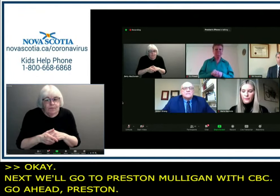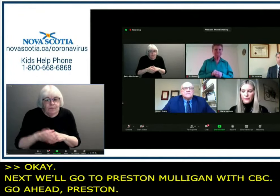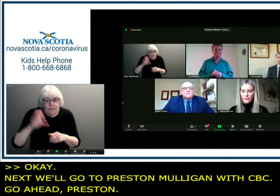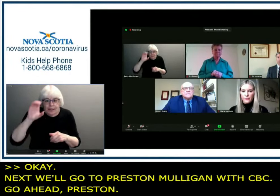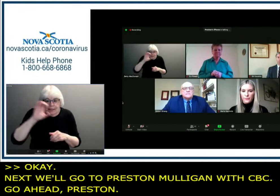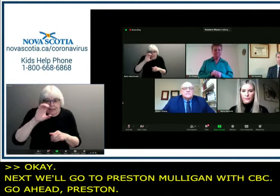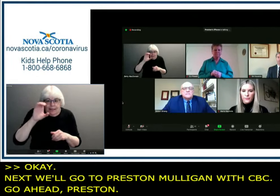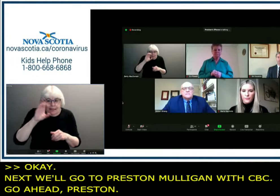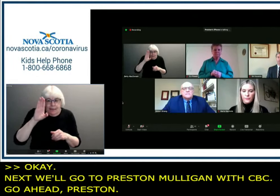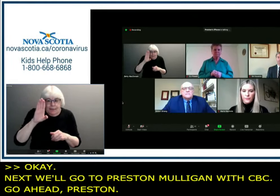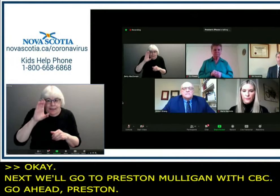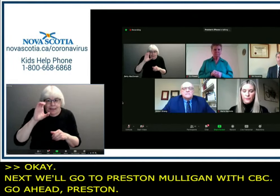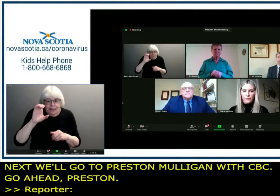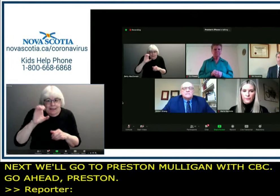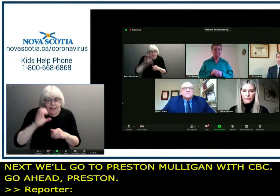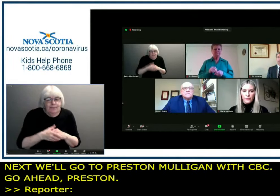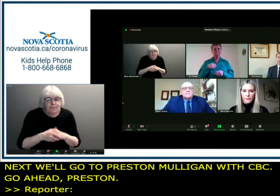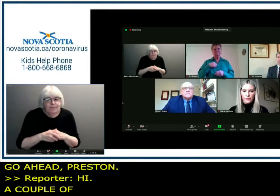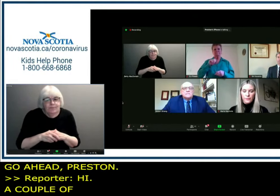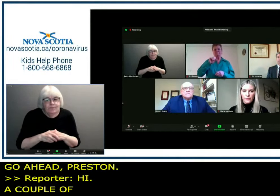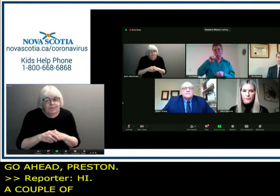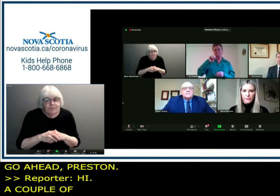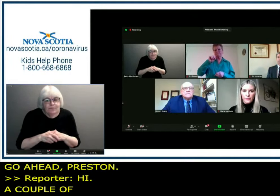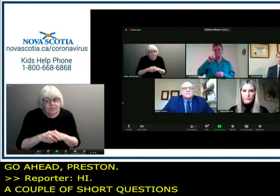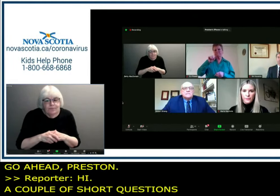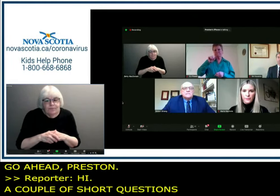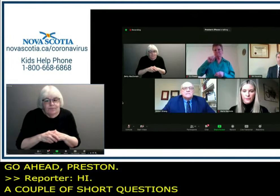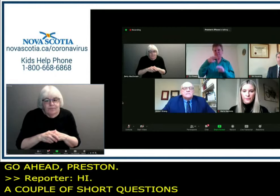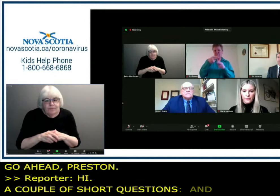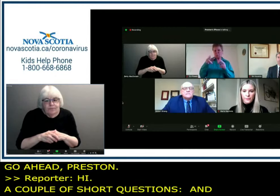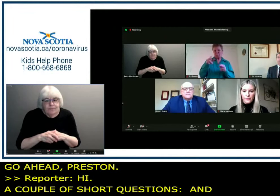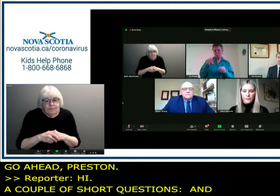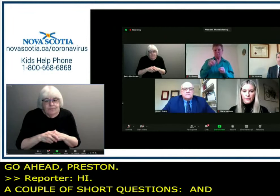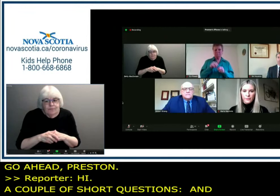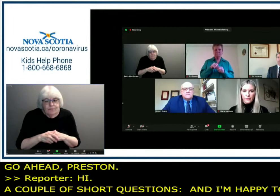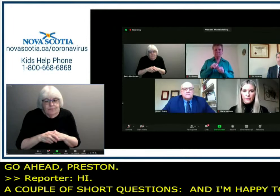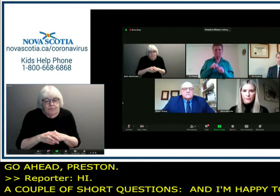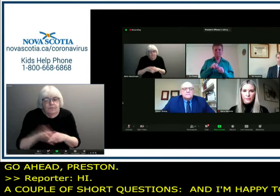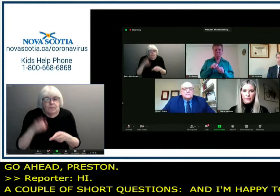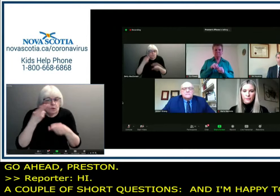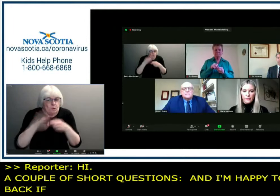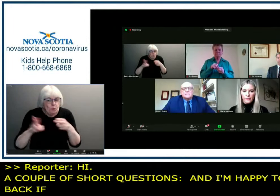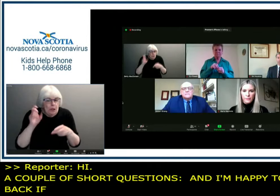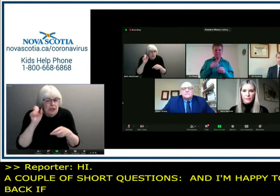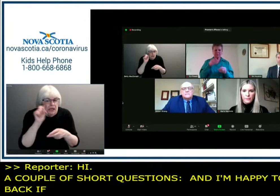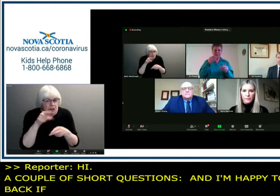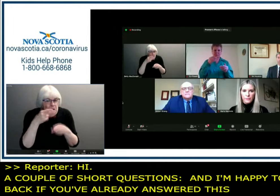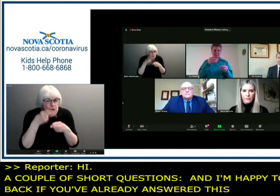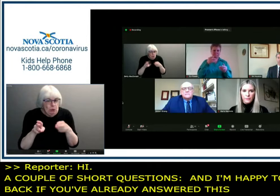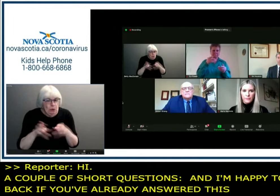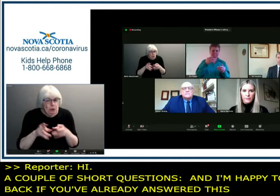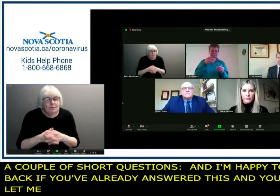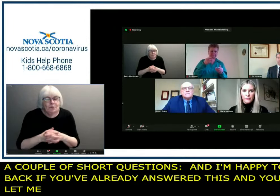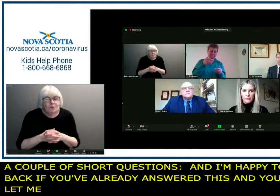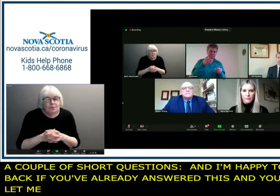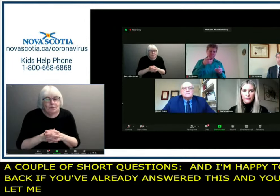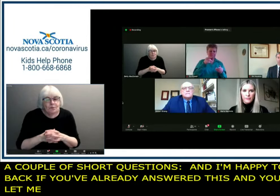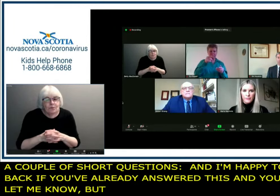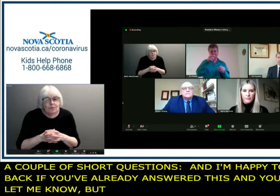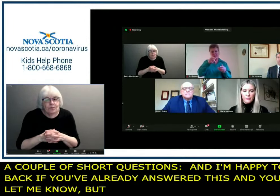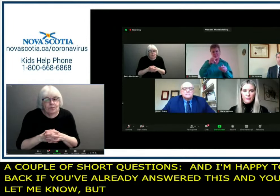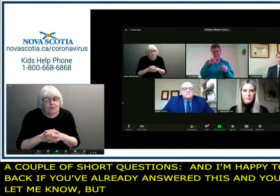Hi, a couple of short questions, and I'm happy to scroll back if you've already answered this, and you can just let me know. But for those